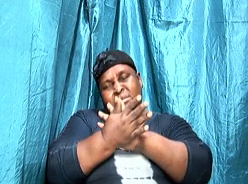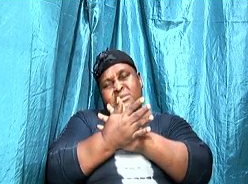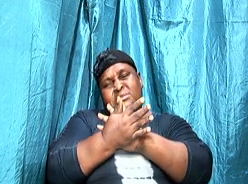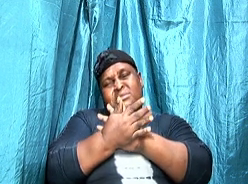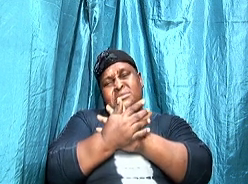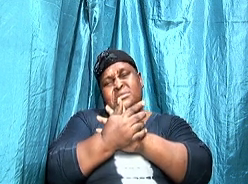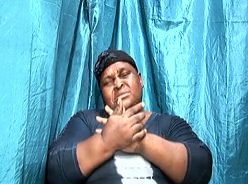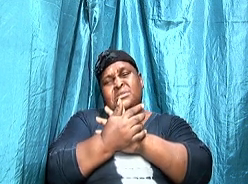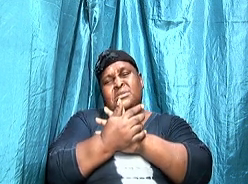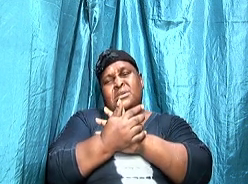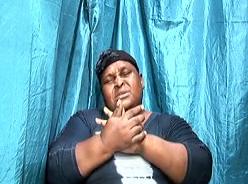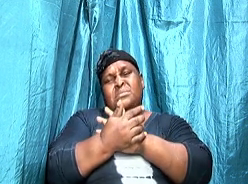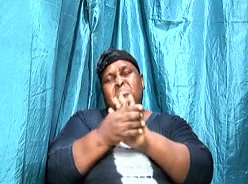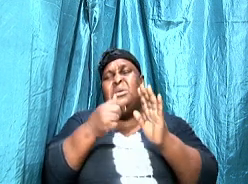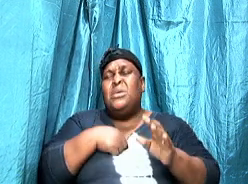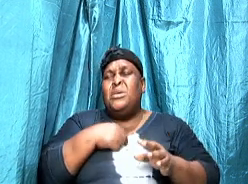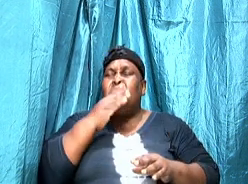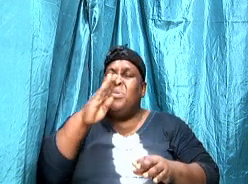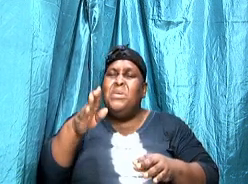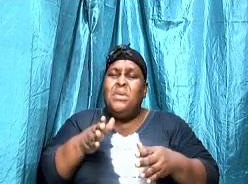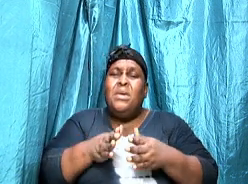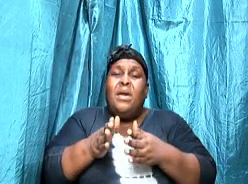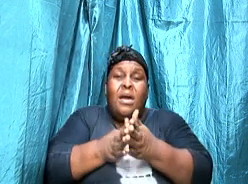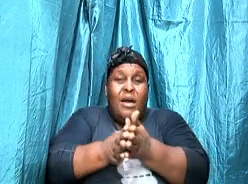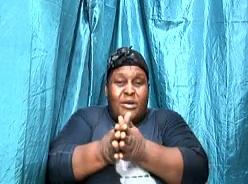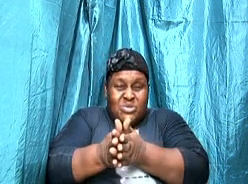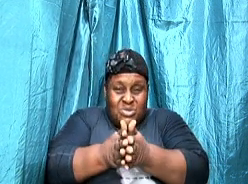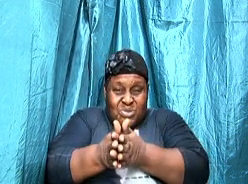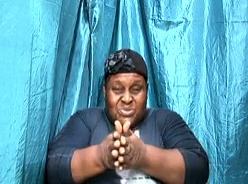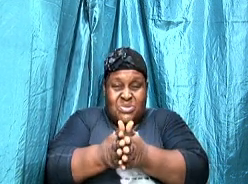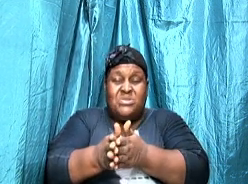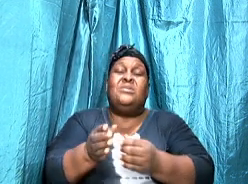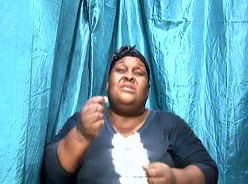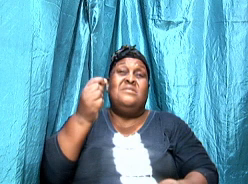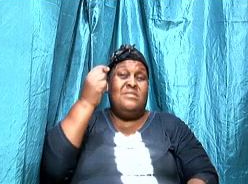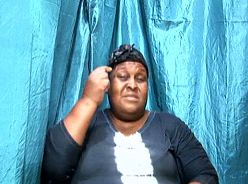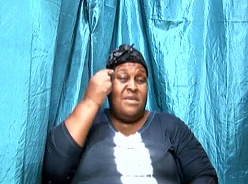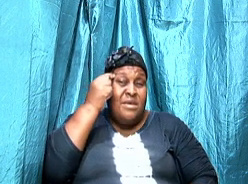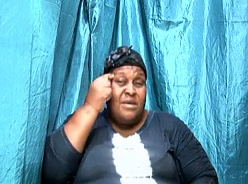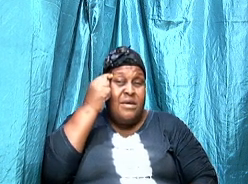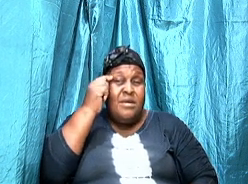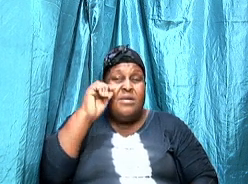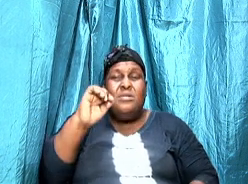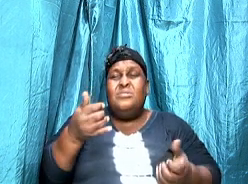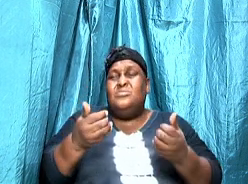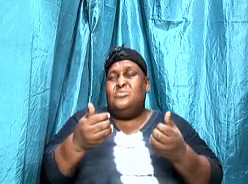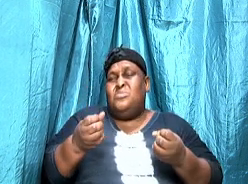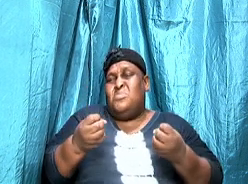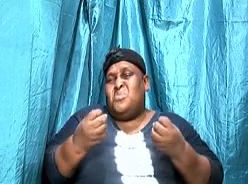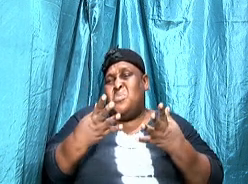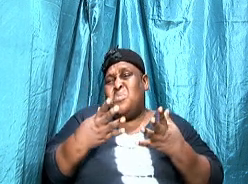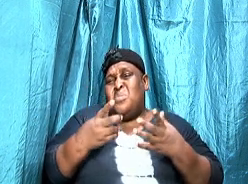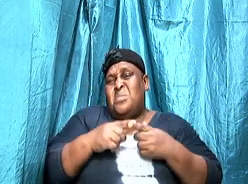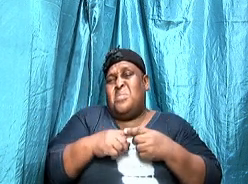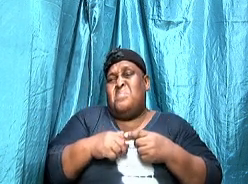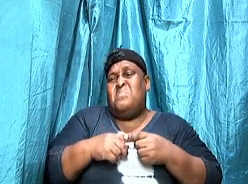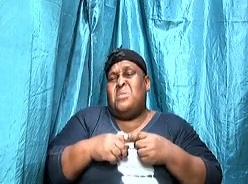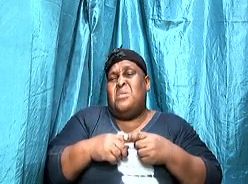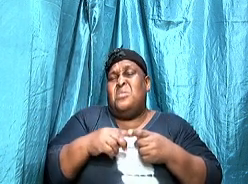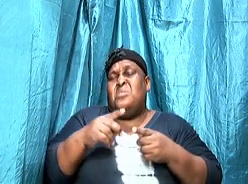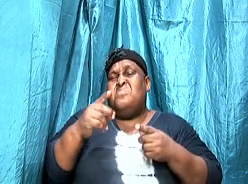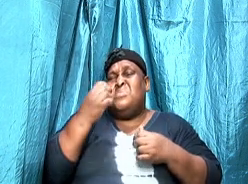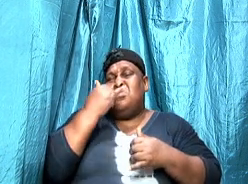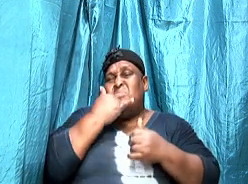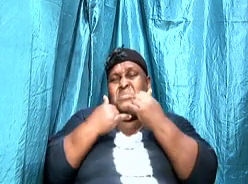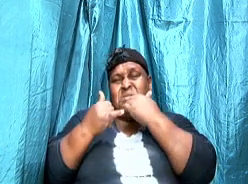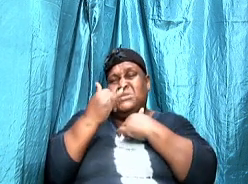to actually, I would be thinking that, you know, somehow I might mess it up. But I know that I can have